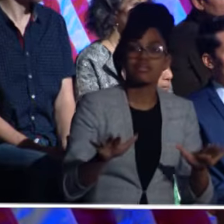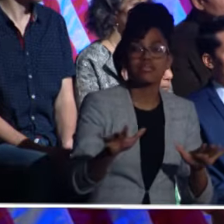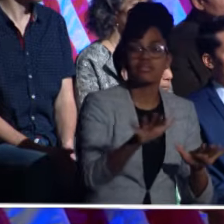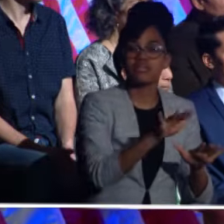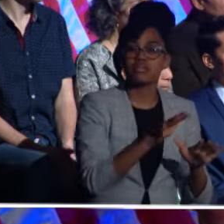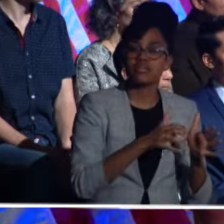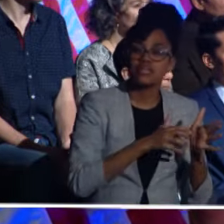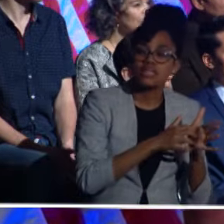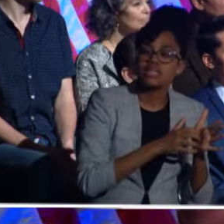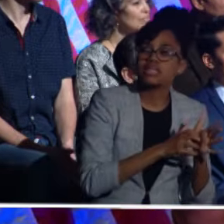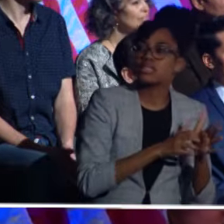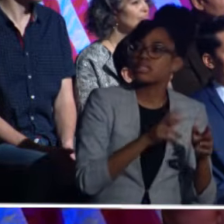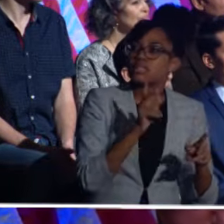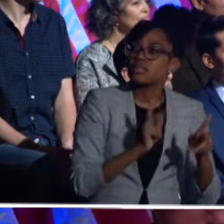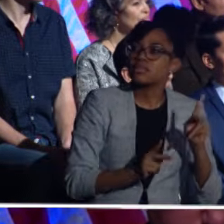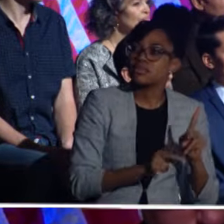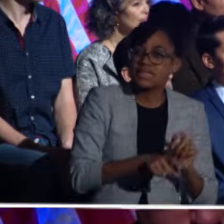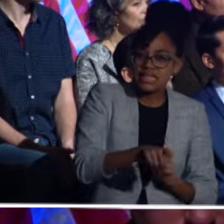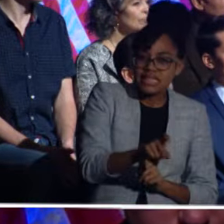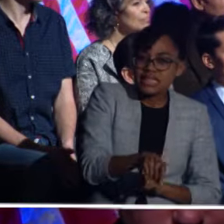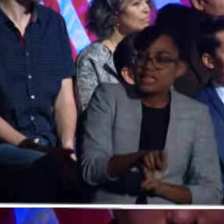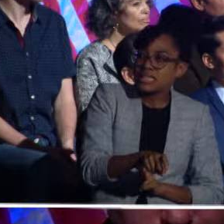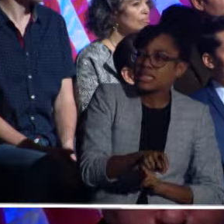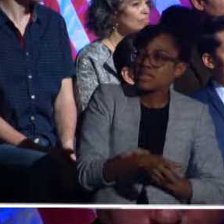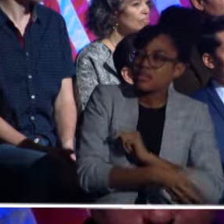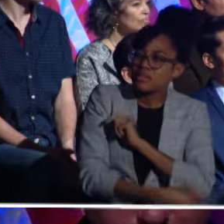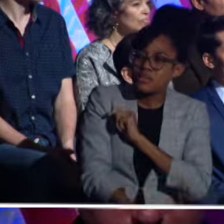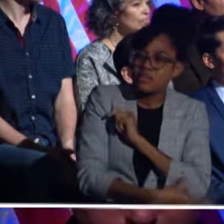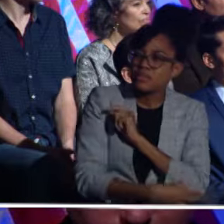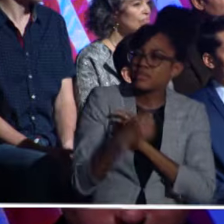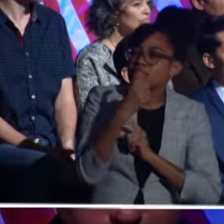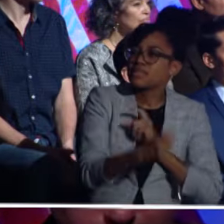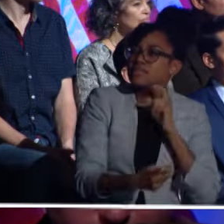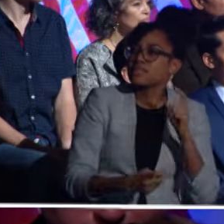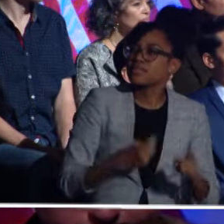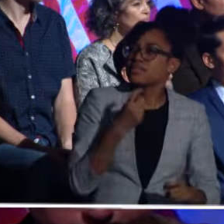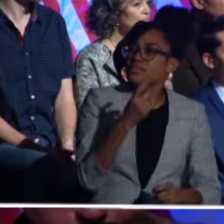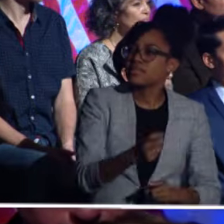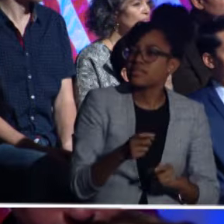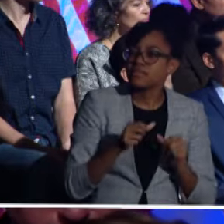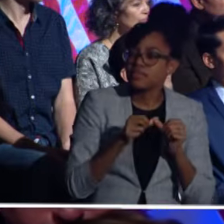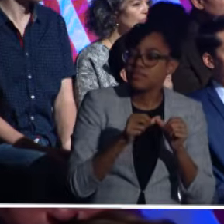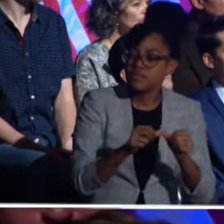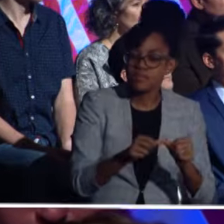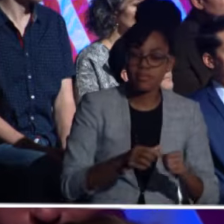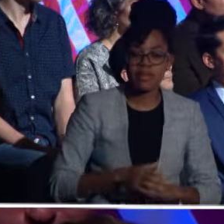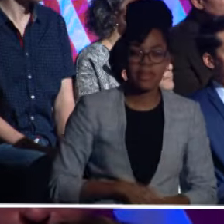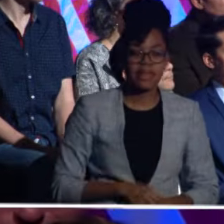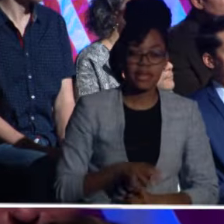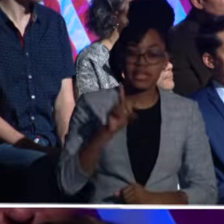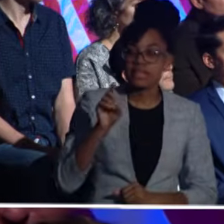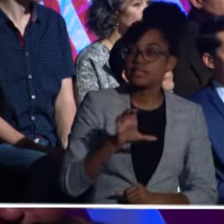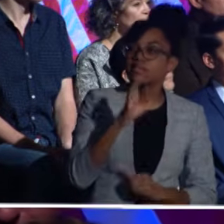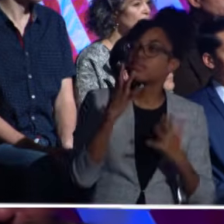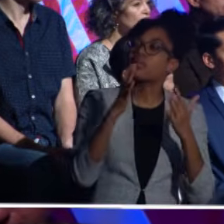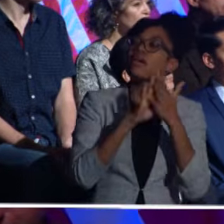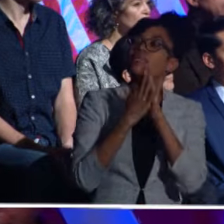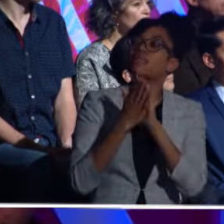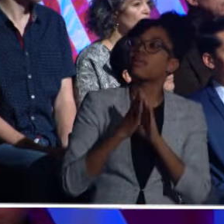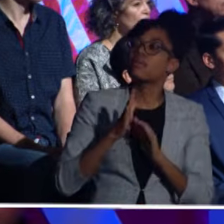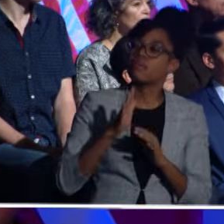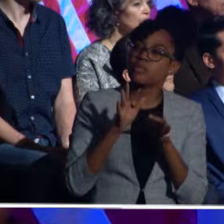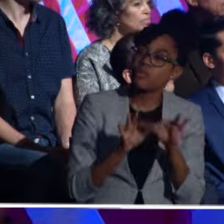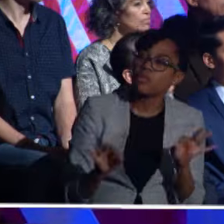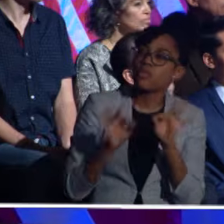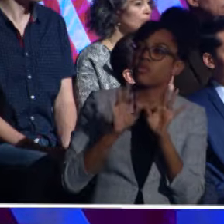downtrodden. Support us in our quest to build a home, a city, and a world worthy of your presence.